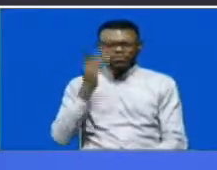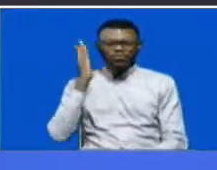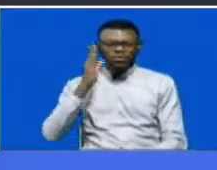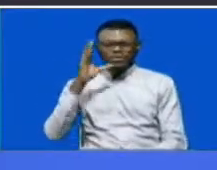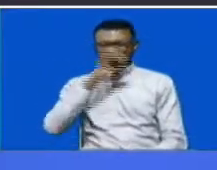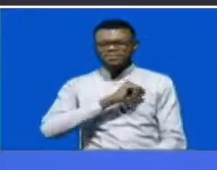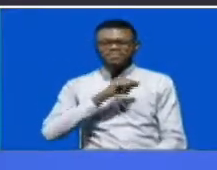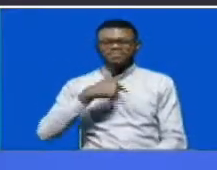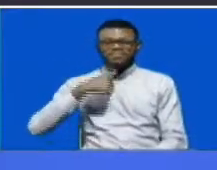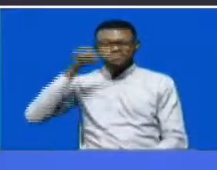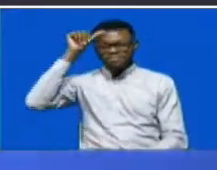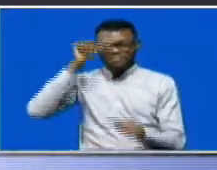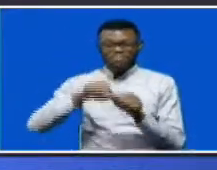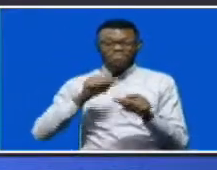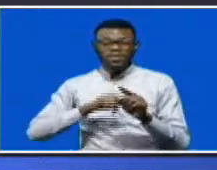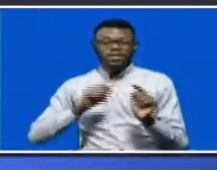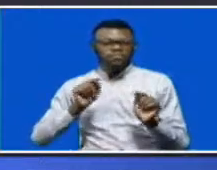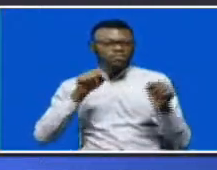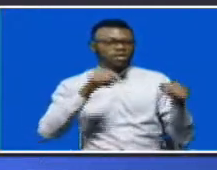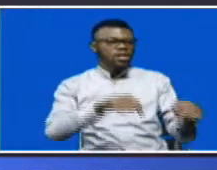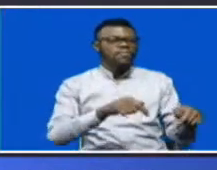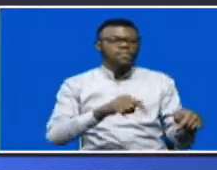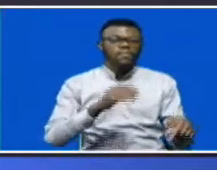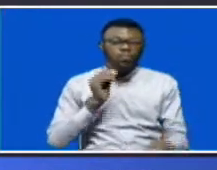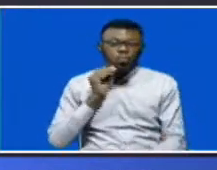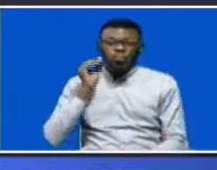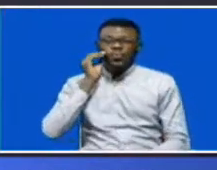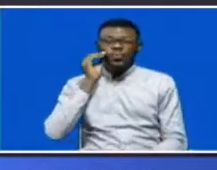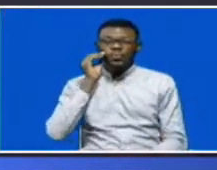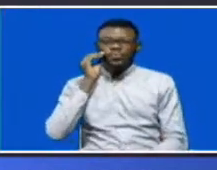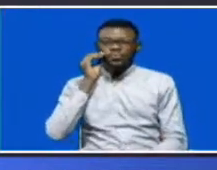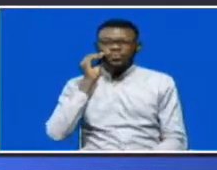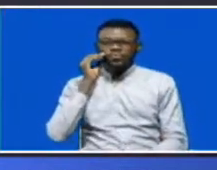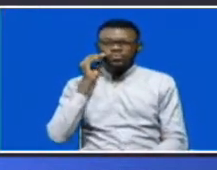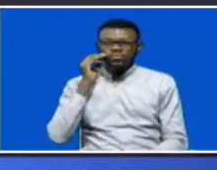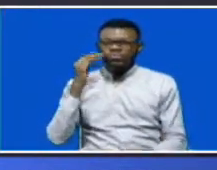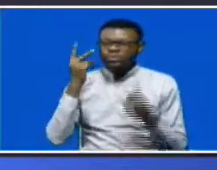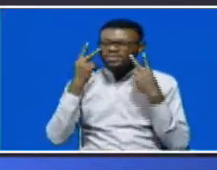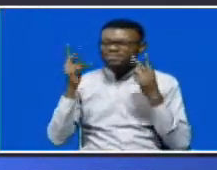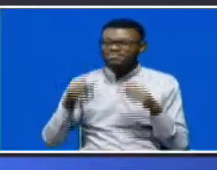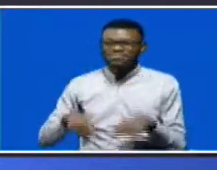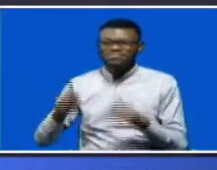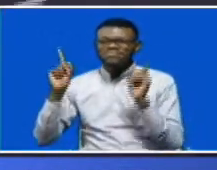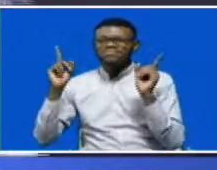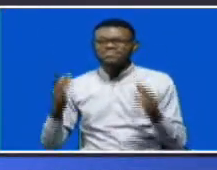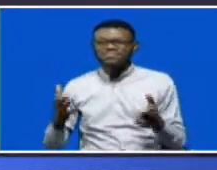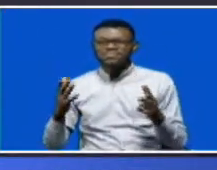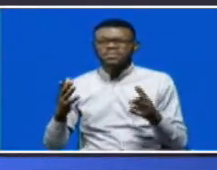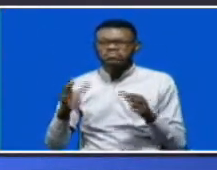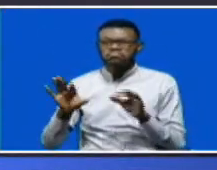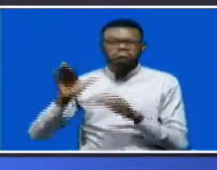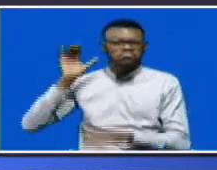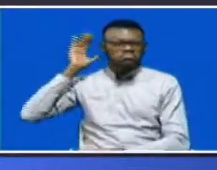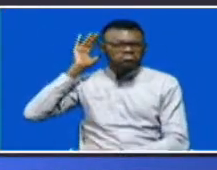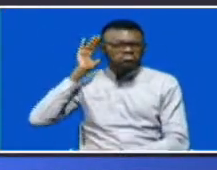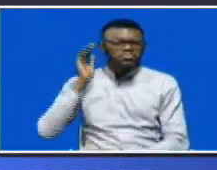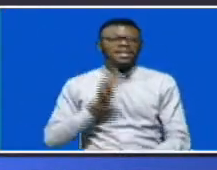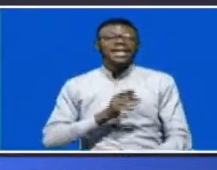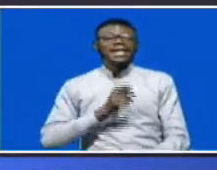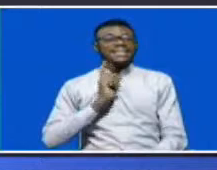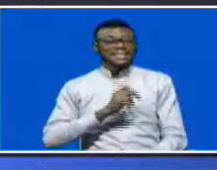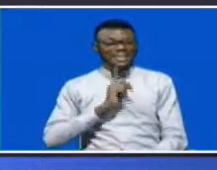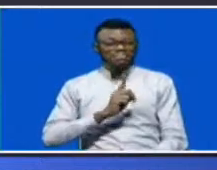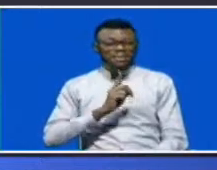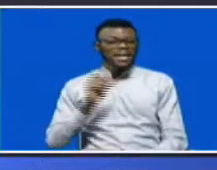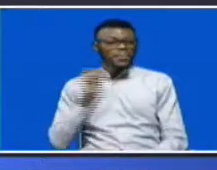come home, what struck you was his sternness. I've heard that he was a disciplinarian, that